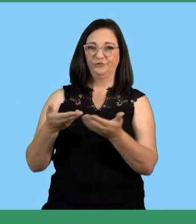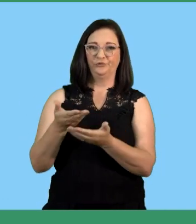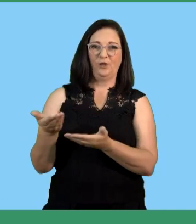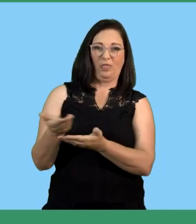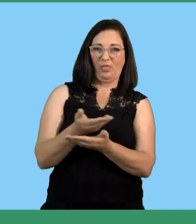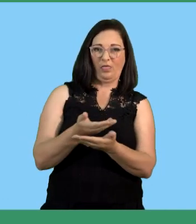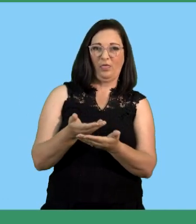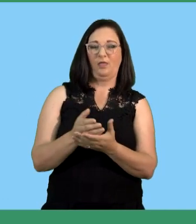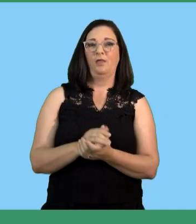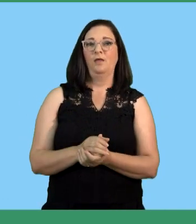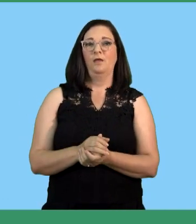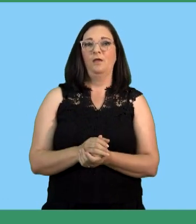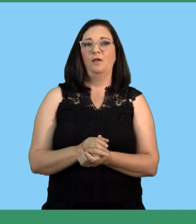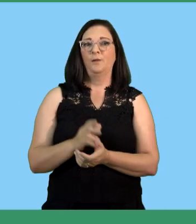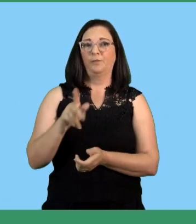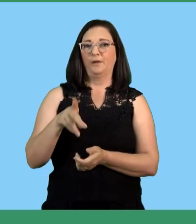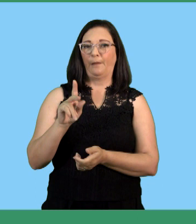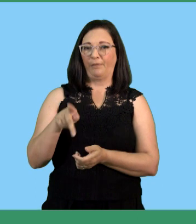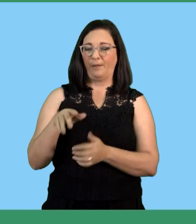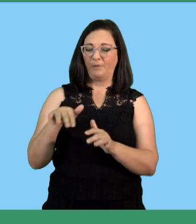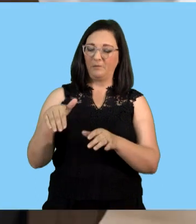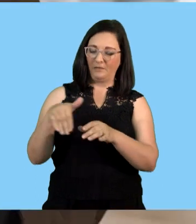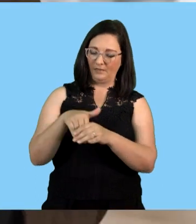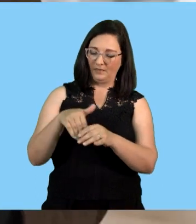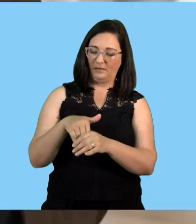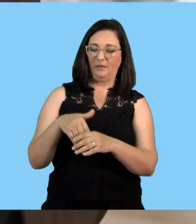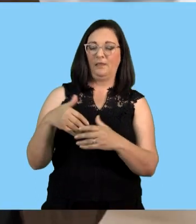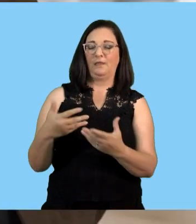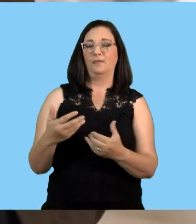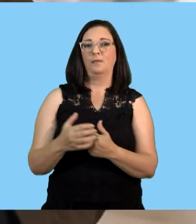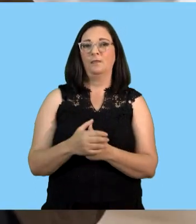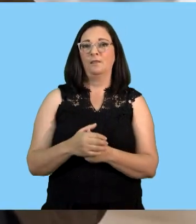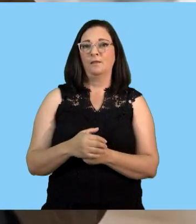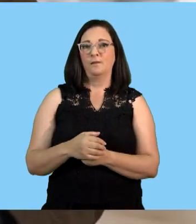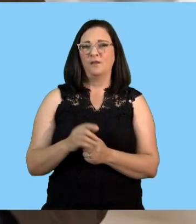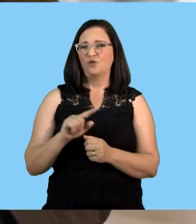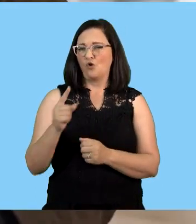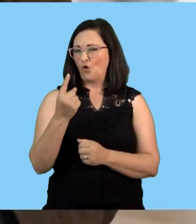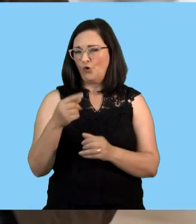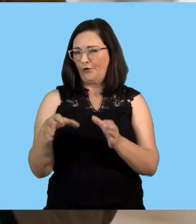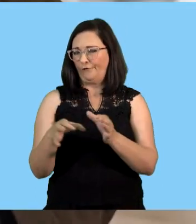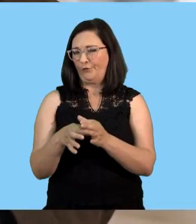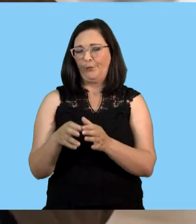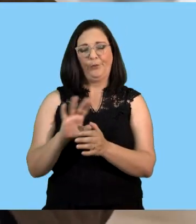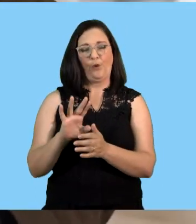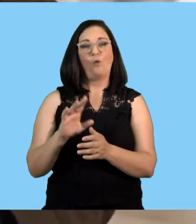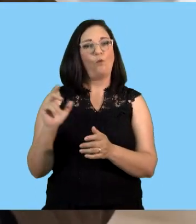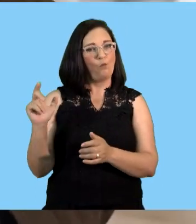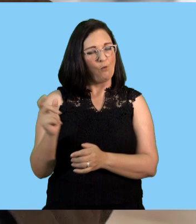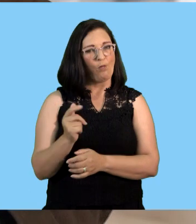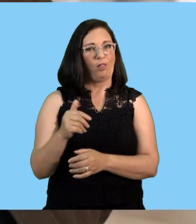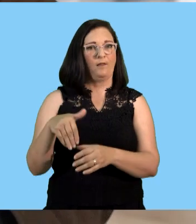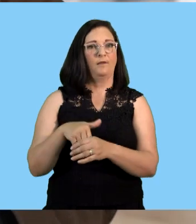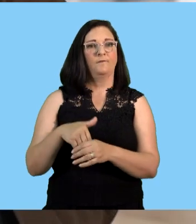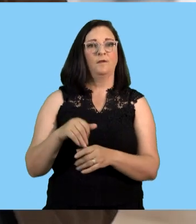are looking at the previously disadvantaged, not only a few, but all of those previously disadvantaged. Right, with the BEE, it